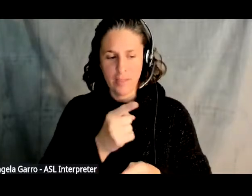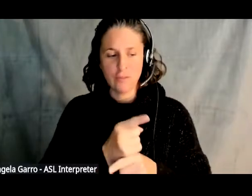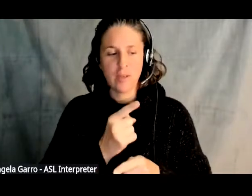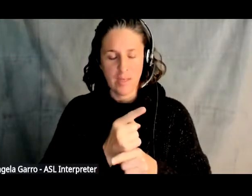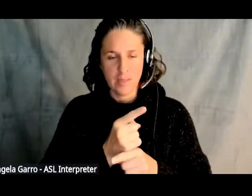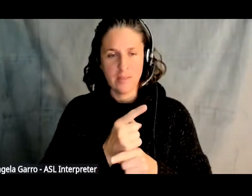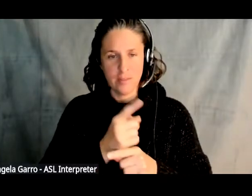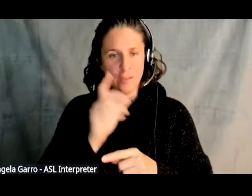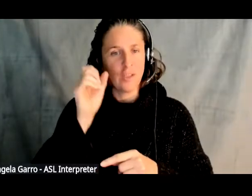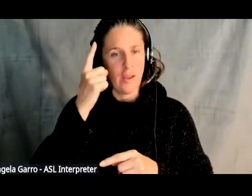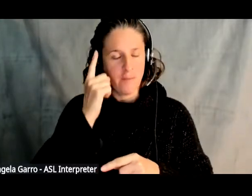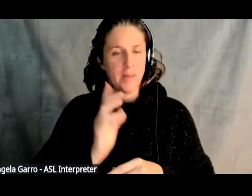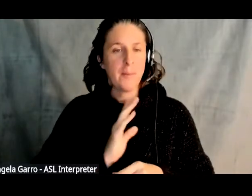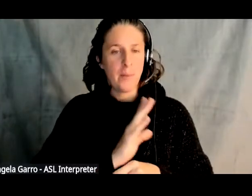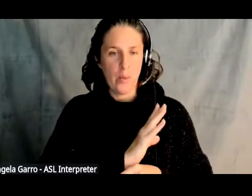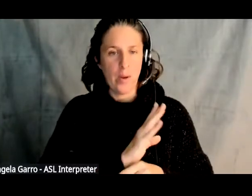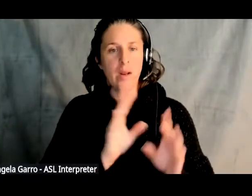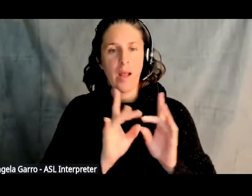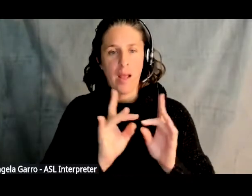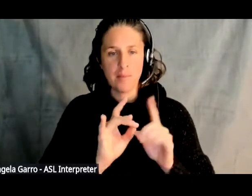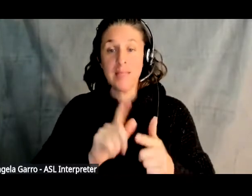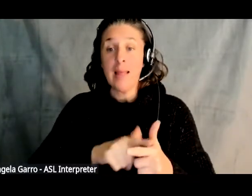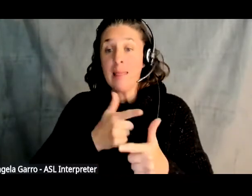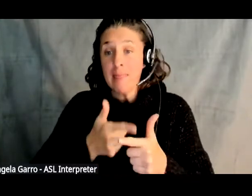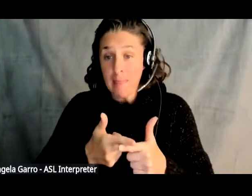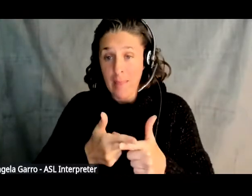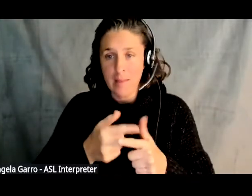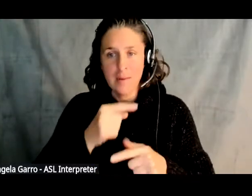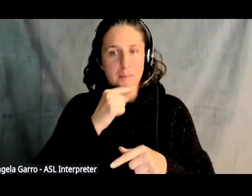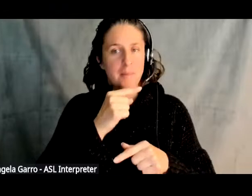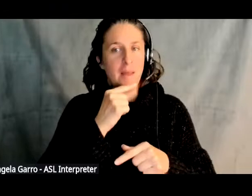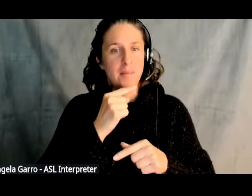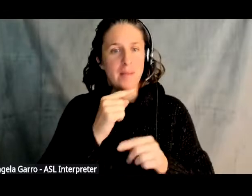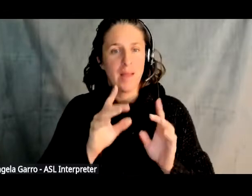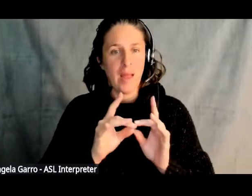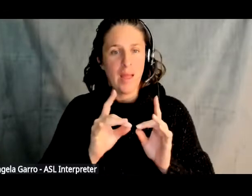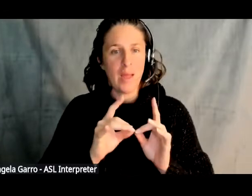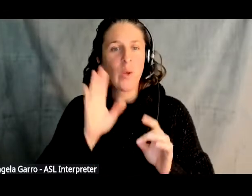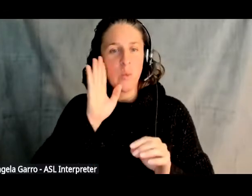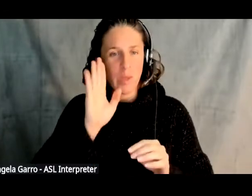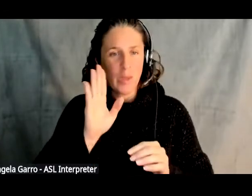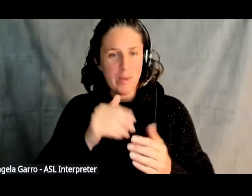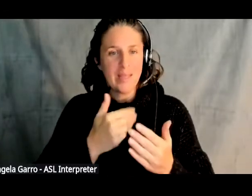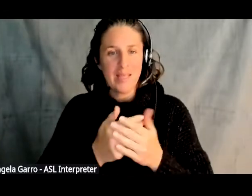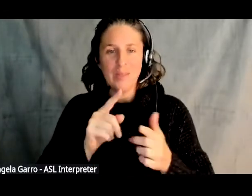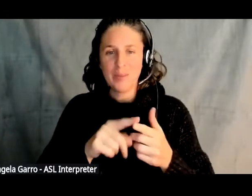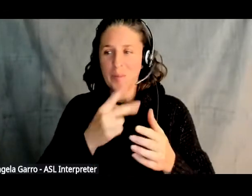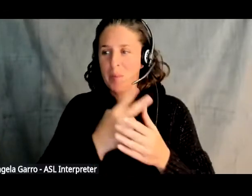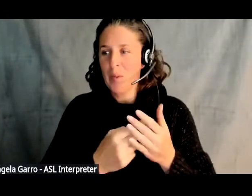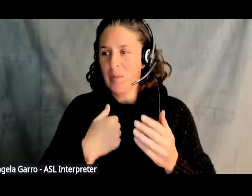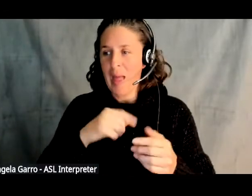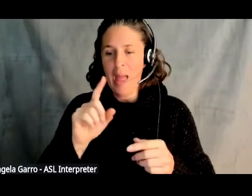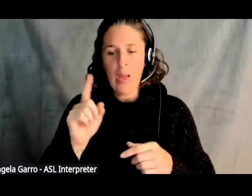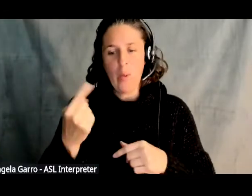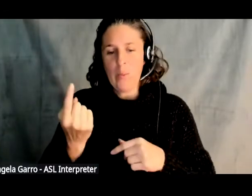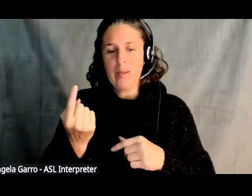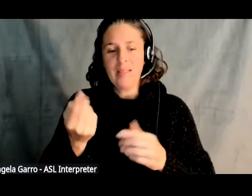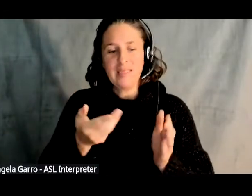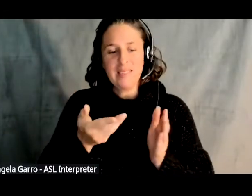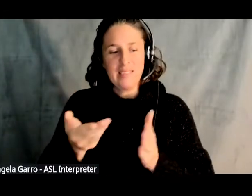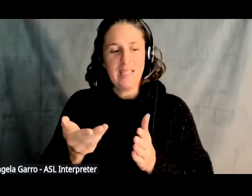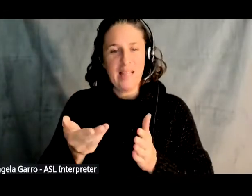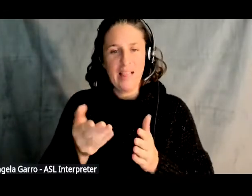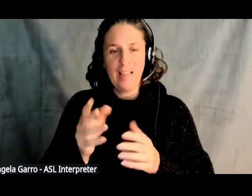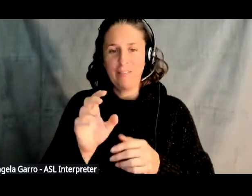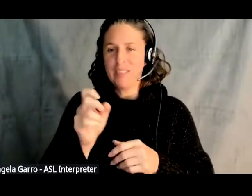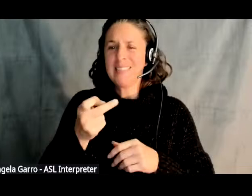board comments and then public comment. We'll get to both of them. I only deliver the text. I